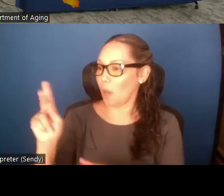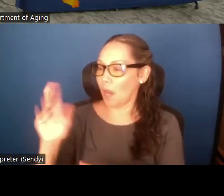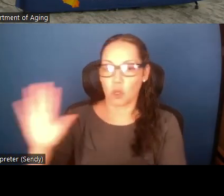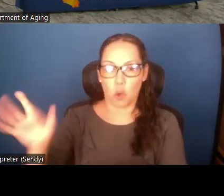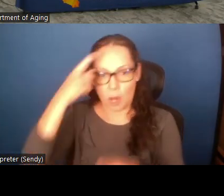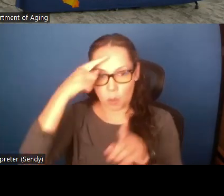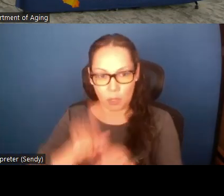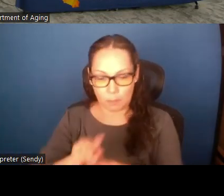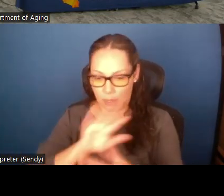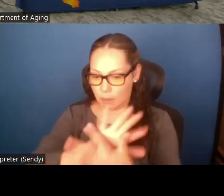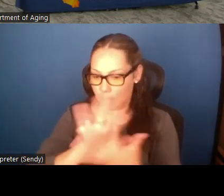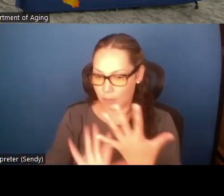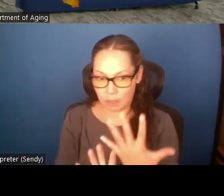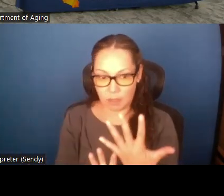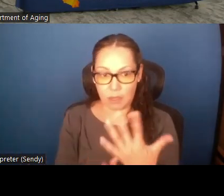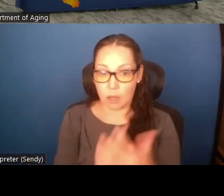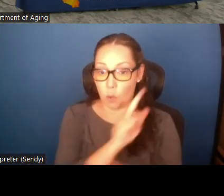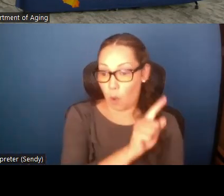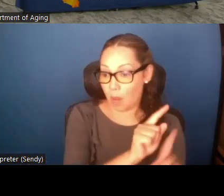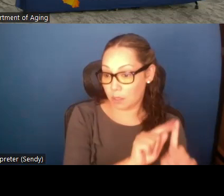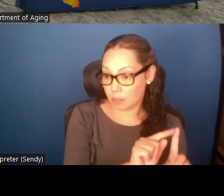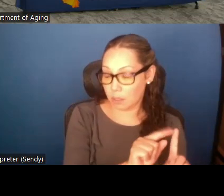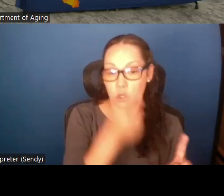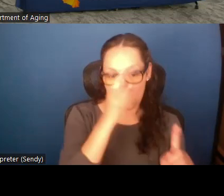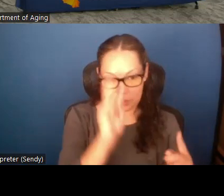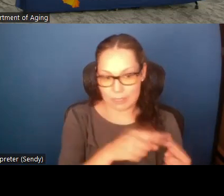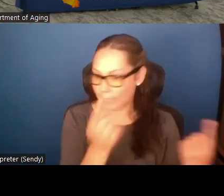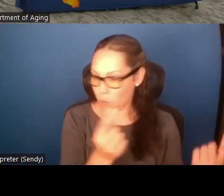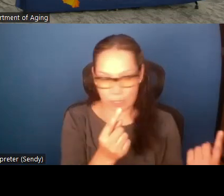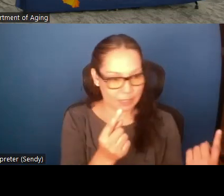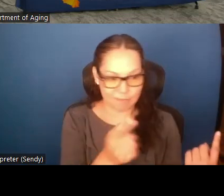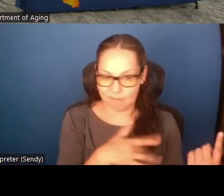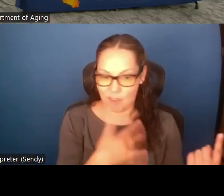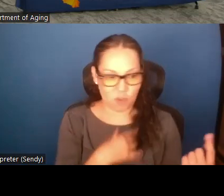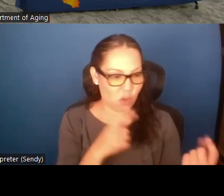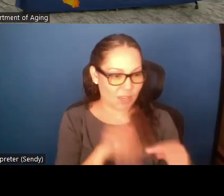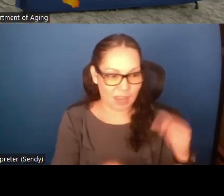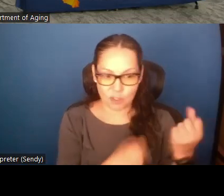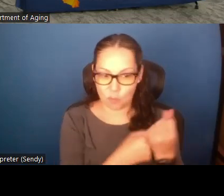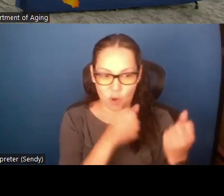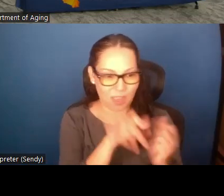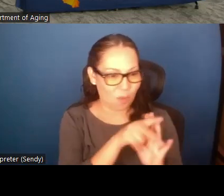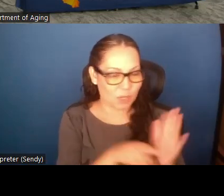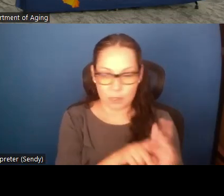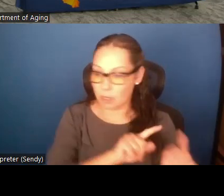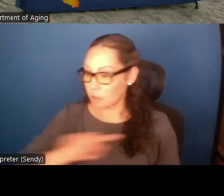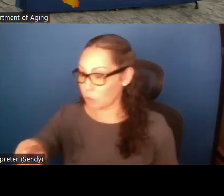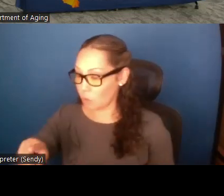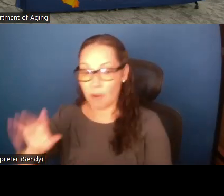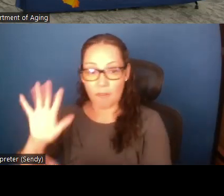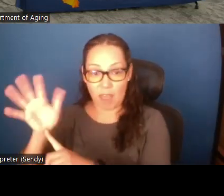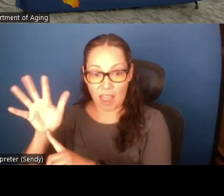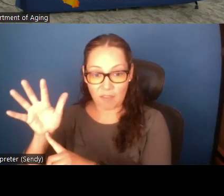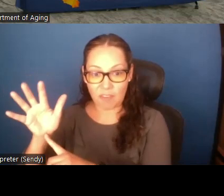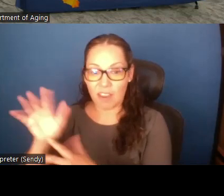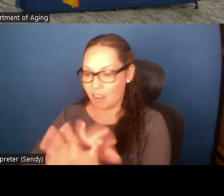a scale of 1 to 5. 1 being where you disagree and felt you could not support a principle, to 5 where you are in complete agreement